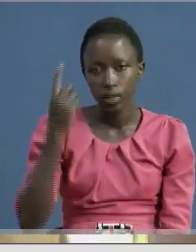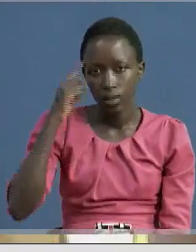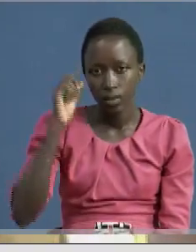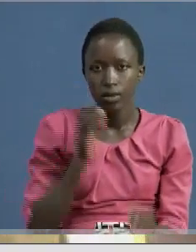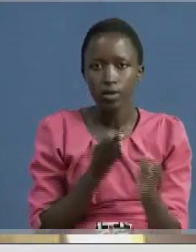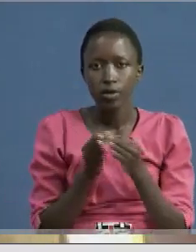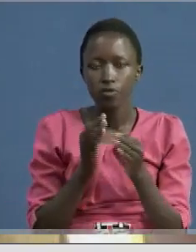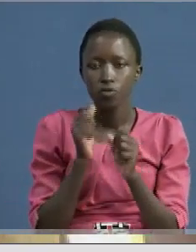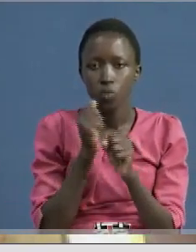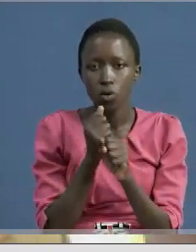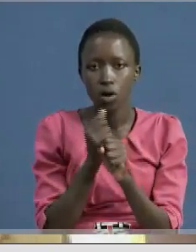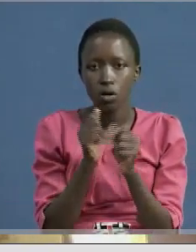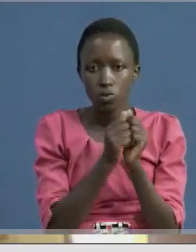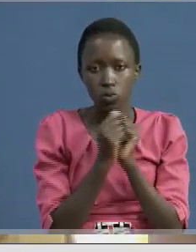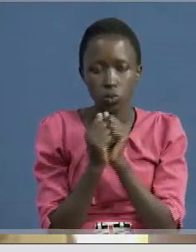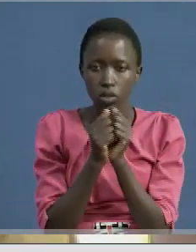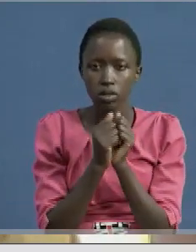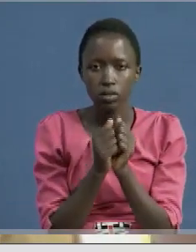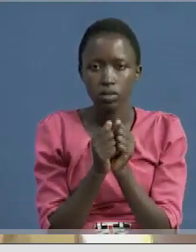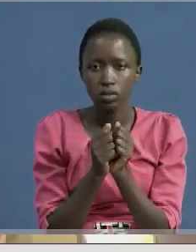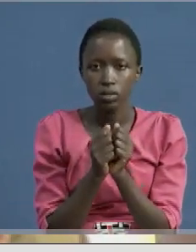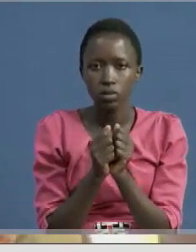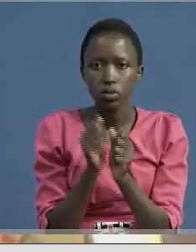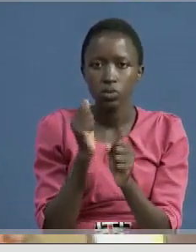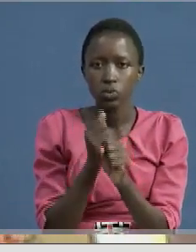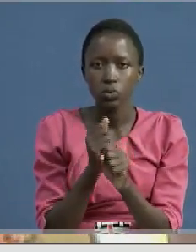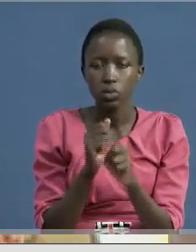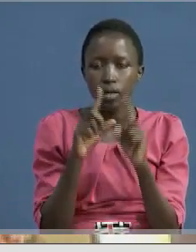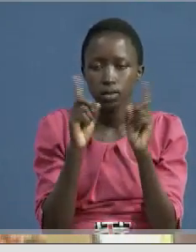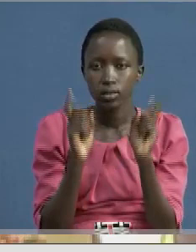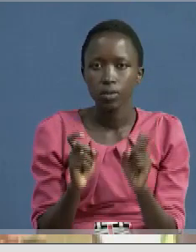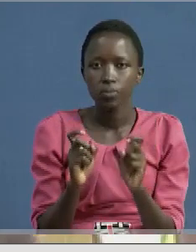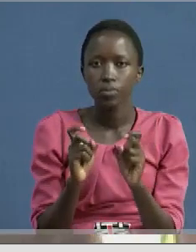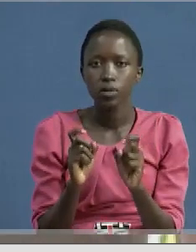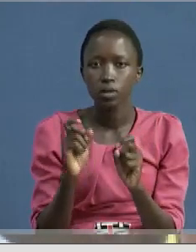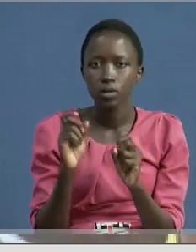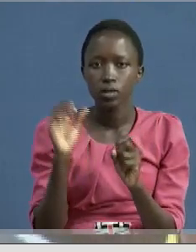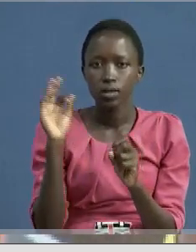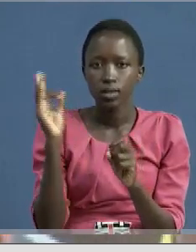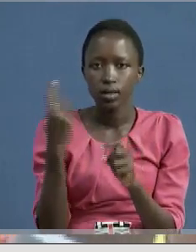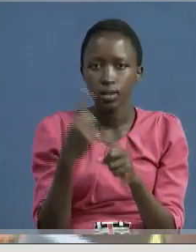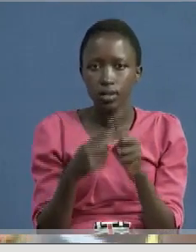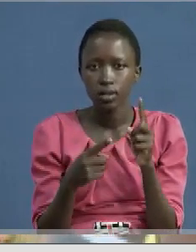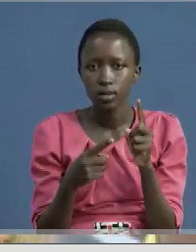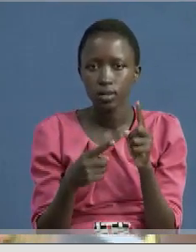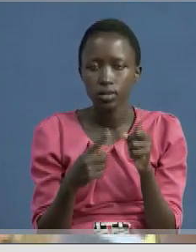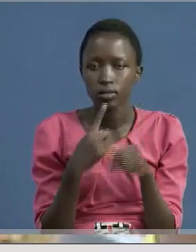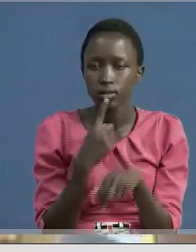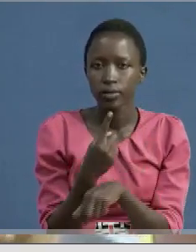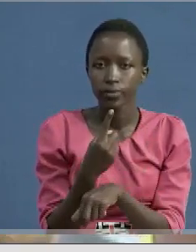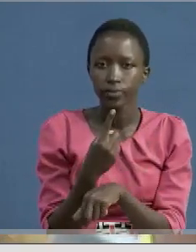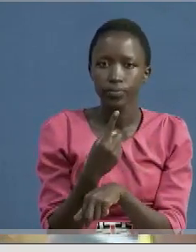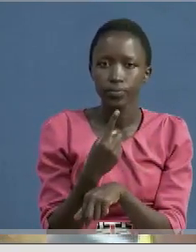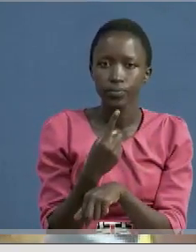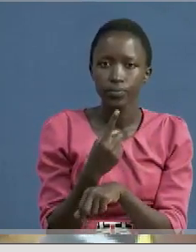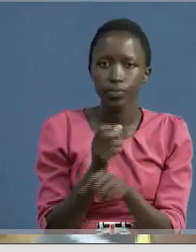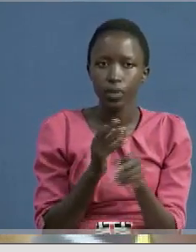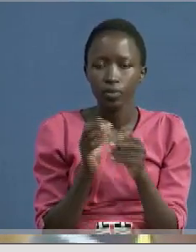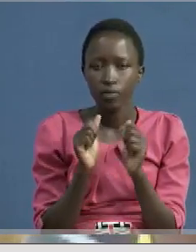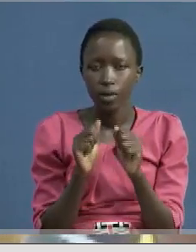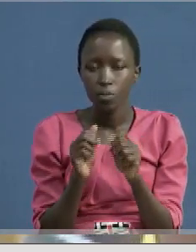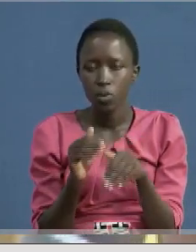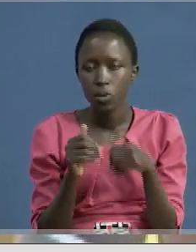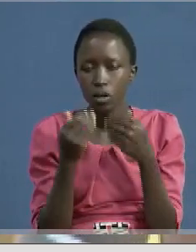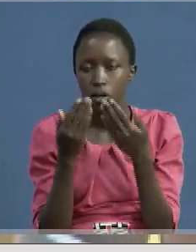work together, we shall deliver this examination. This will be the third year in running, and like I keep saying, if we are able to